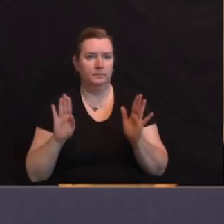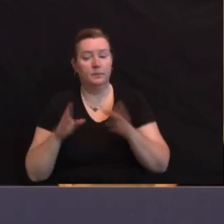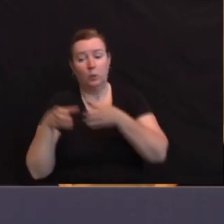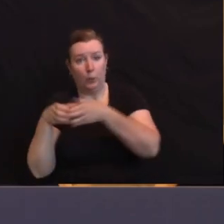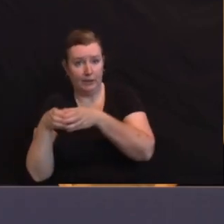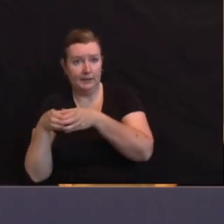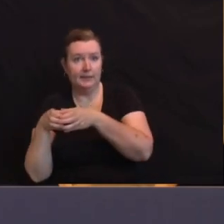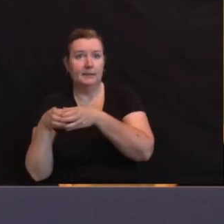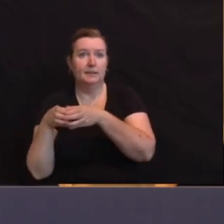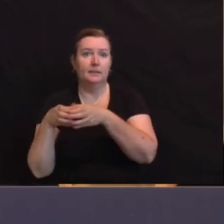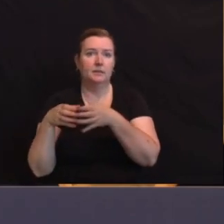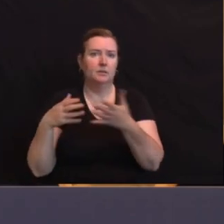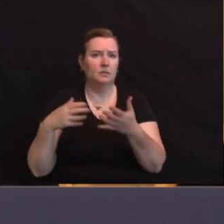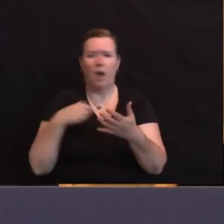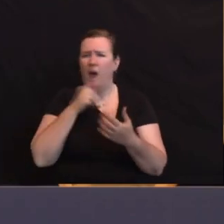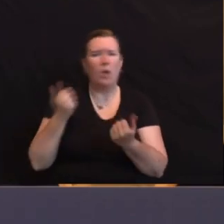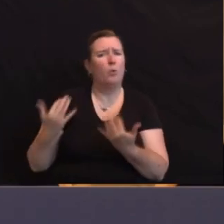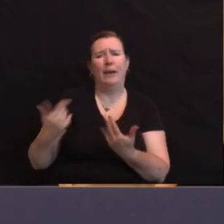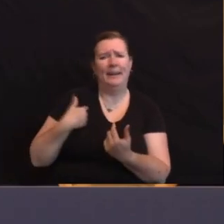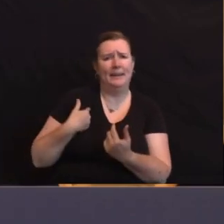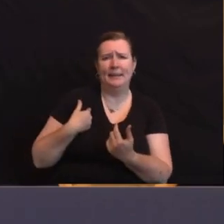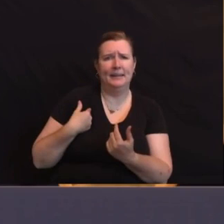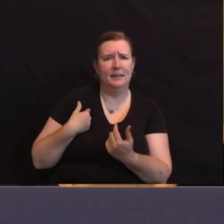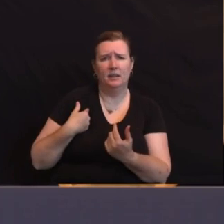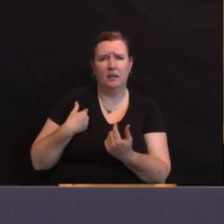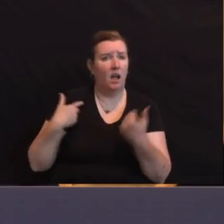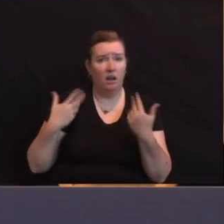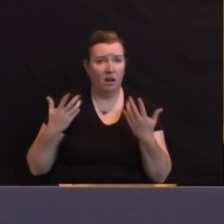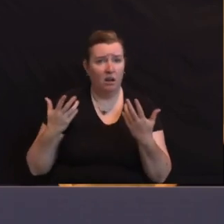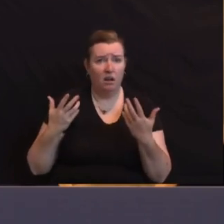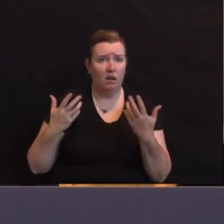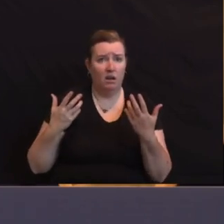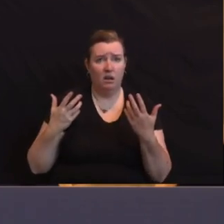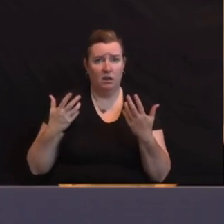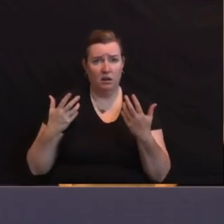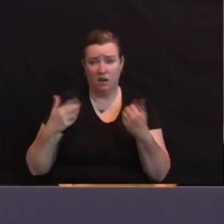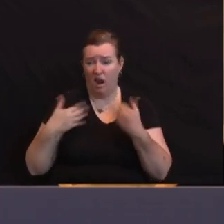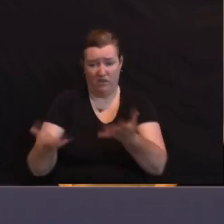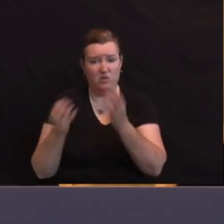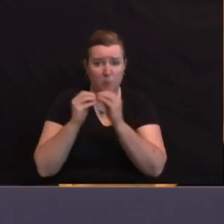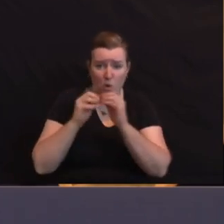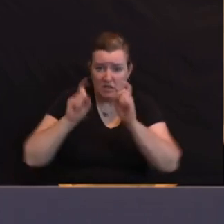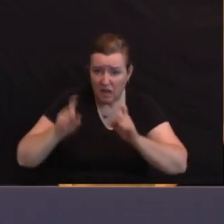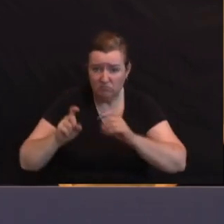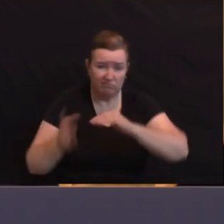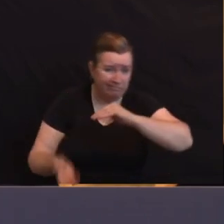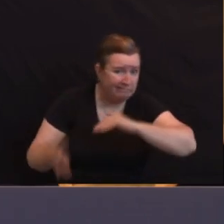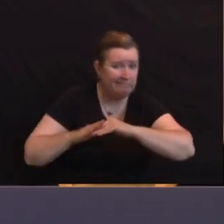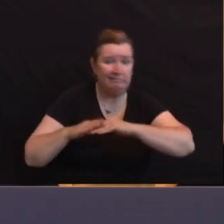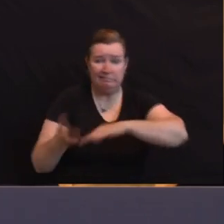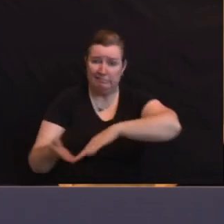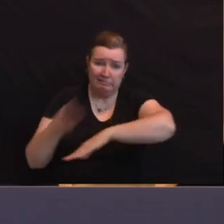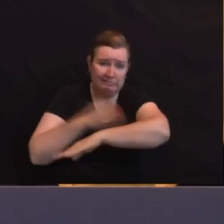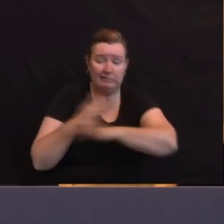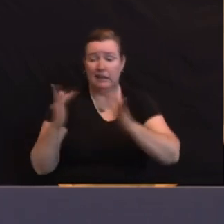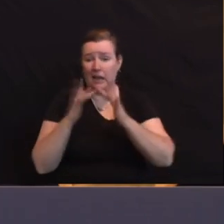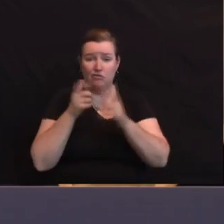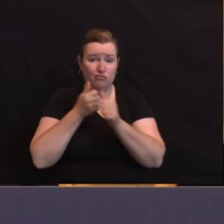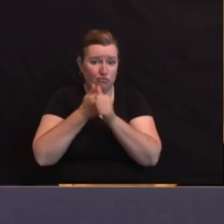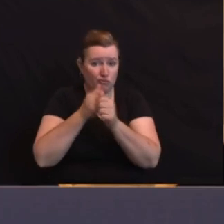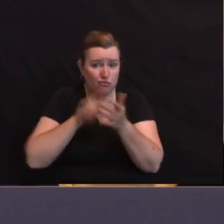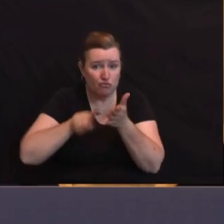We're not waiting. As you heard from Judy, we've already plussed up testing, contact tracing. You should expect to see, I